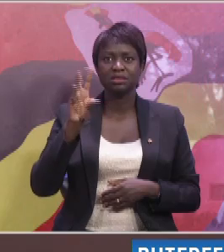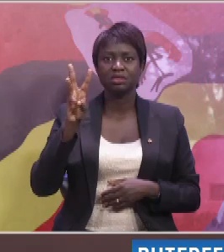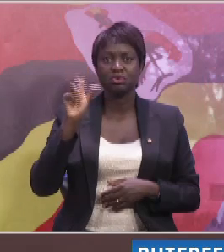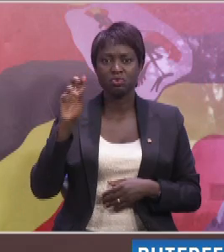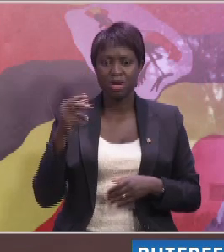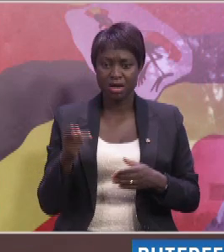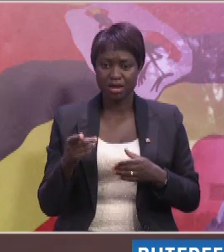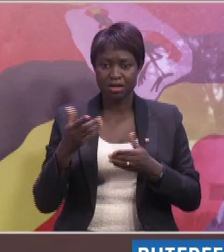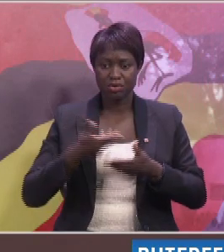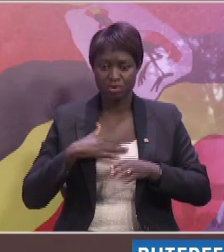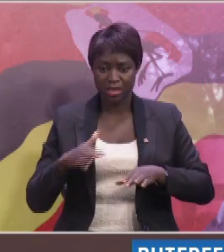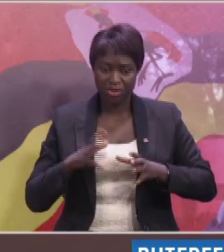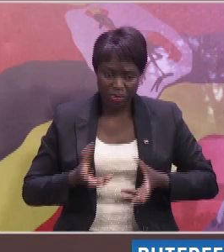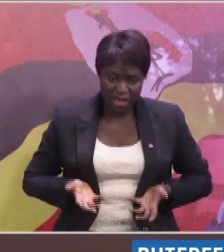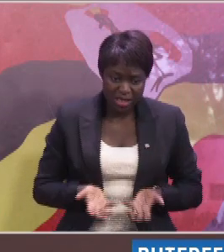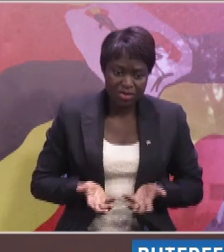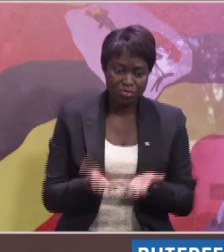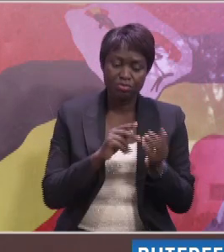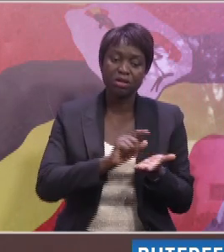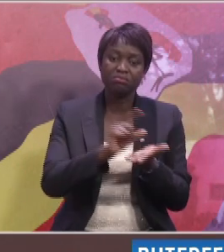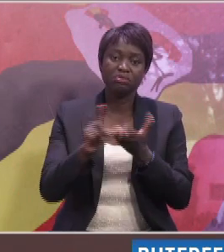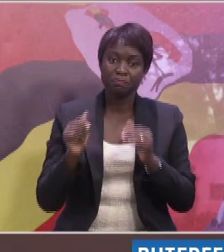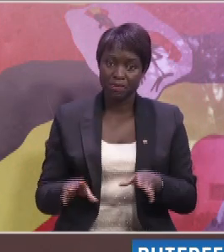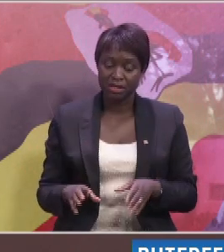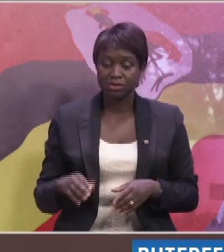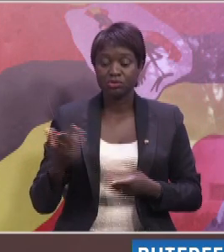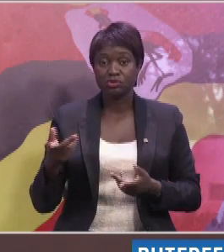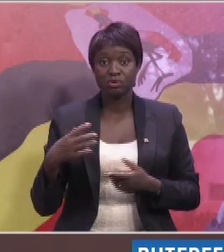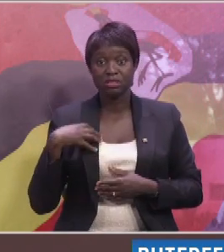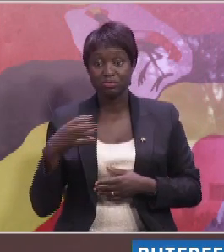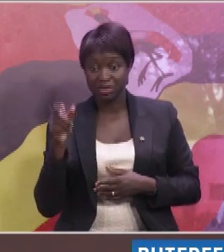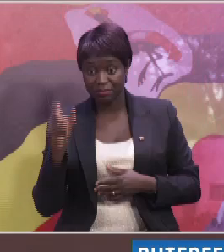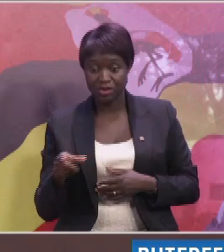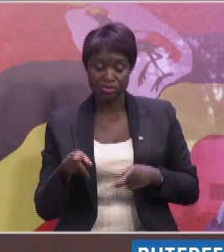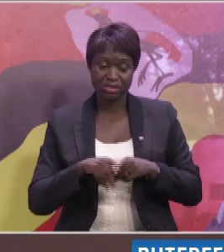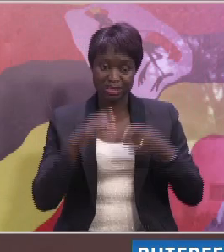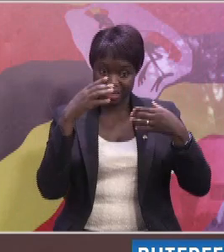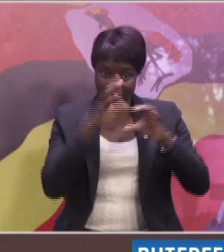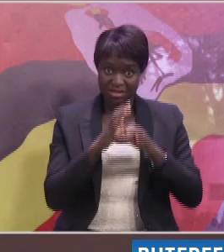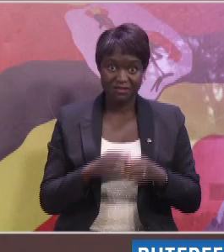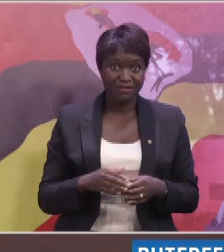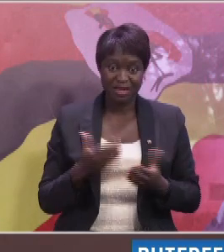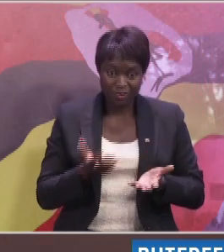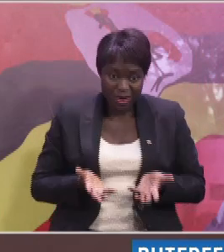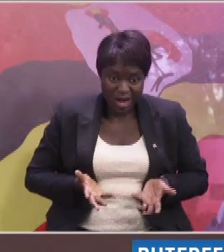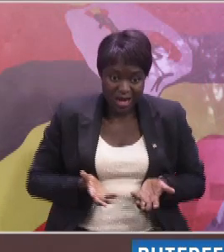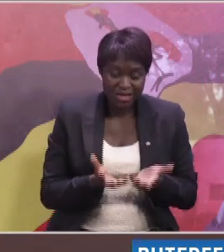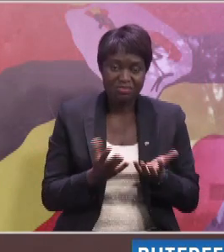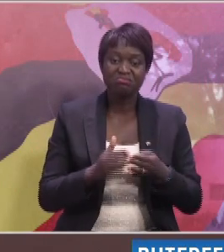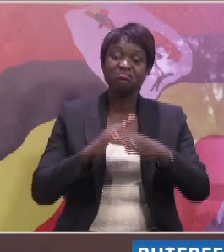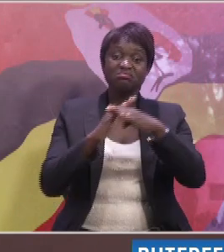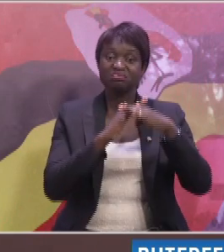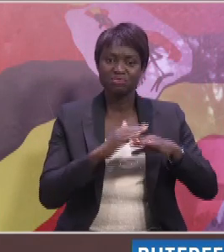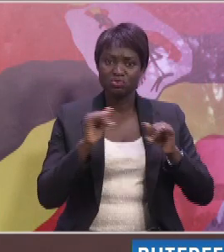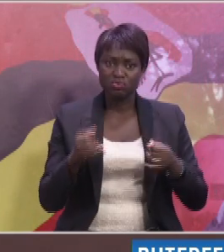nga tabaliiridde. Gye biggweeredde ng'omugagga ono n'omupunta bamulemesezza okusenda ekkubo mu bibanja byabwe wadde